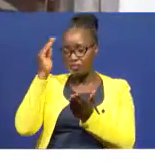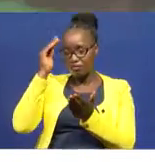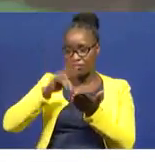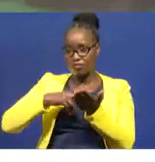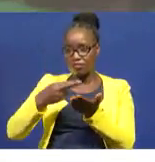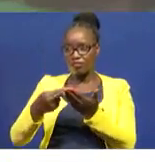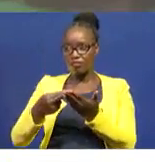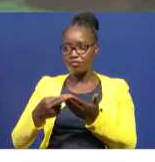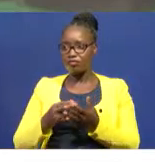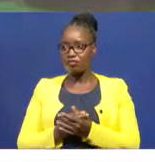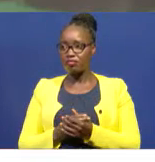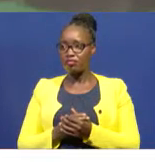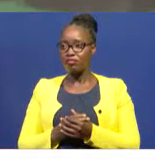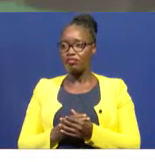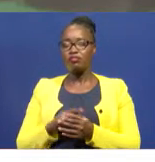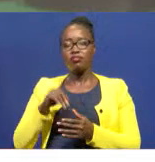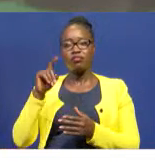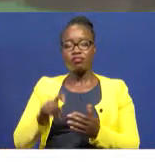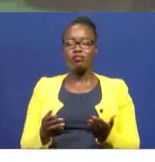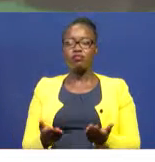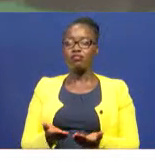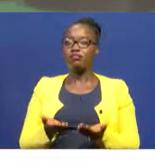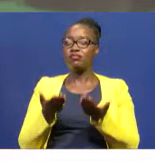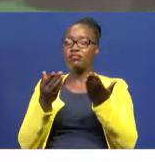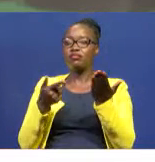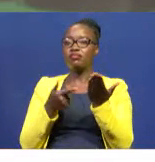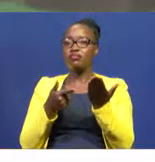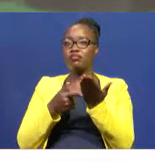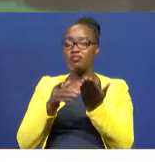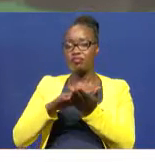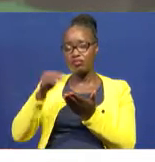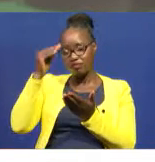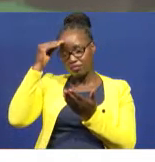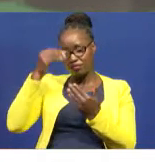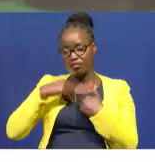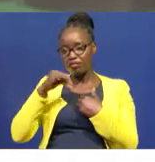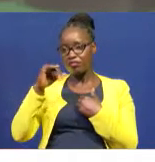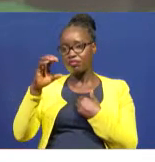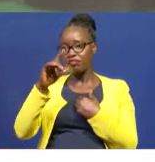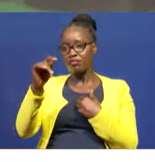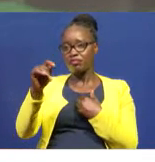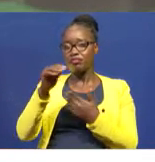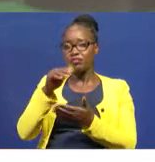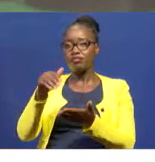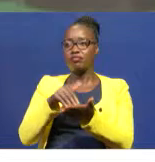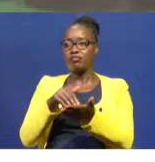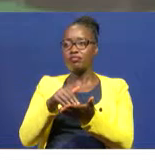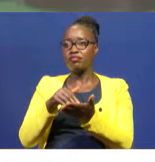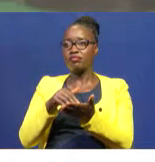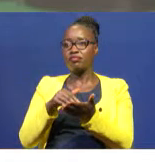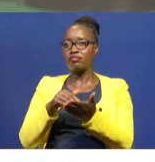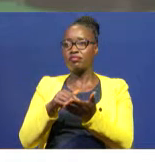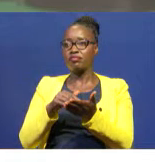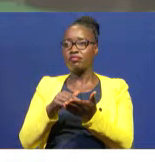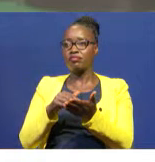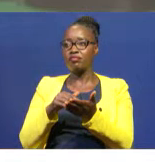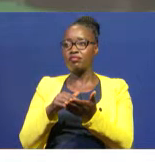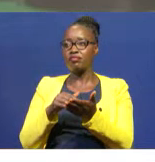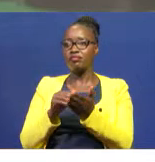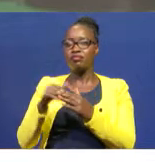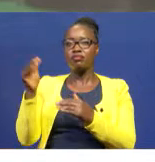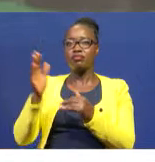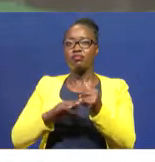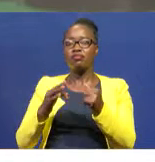management. We have to escalate digital learning by having ICT centers set up in more